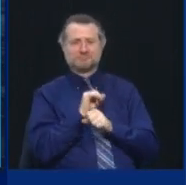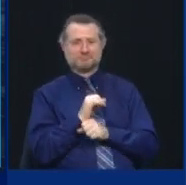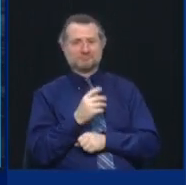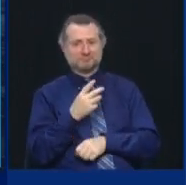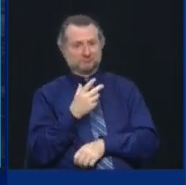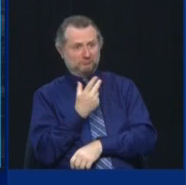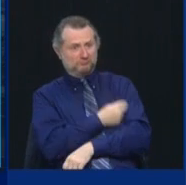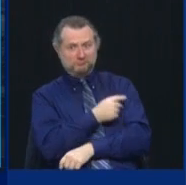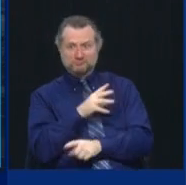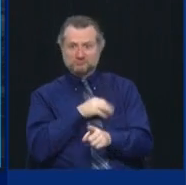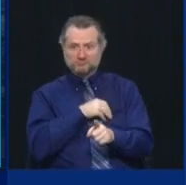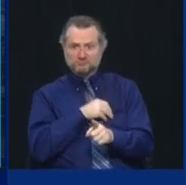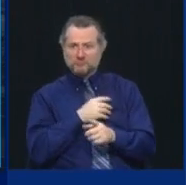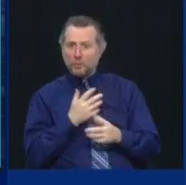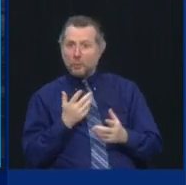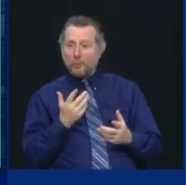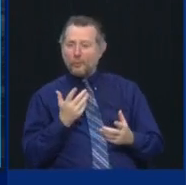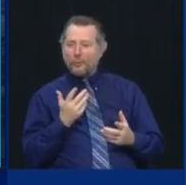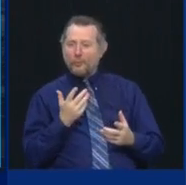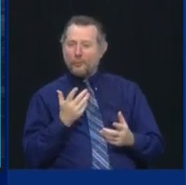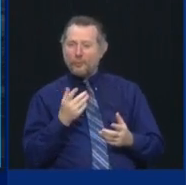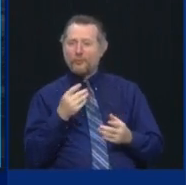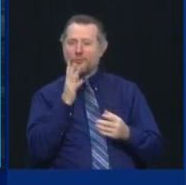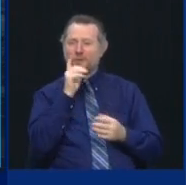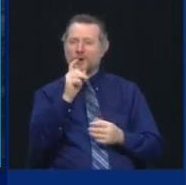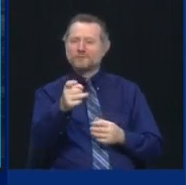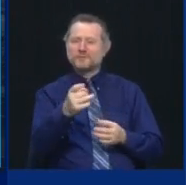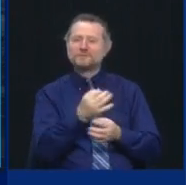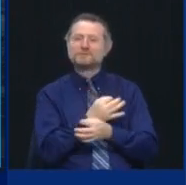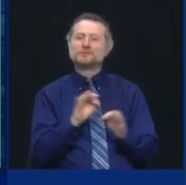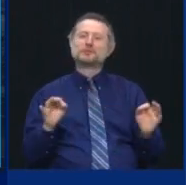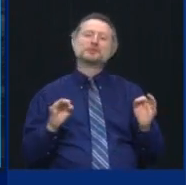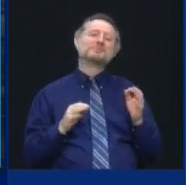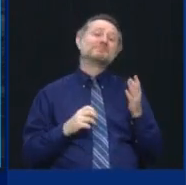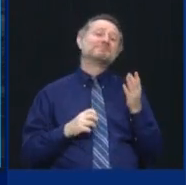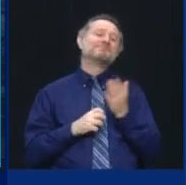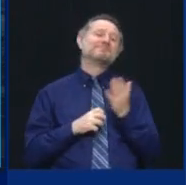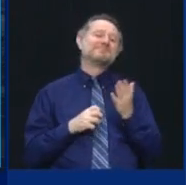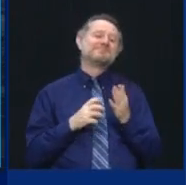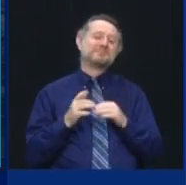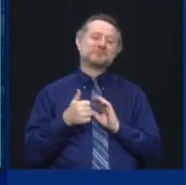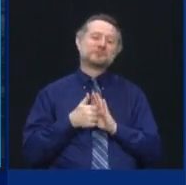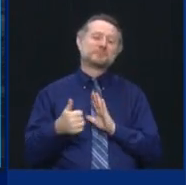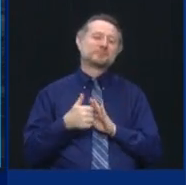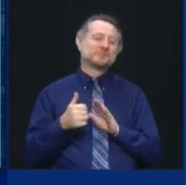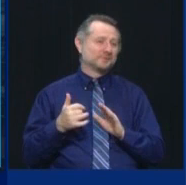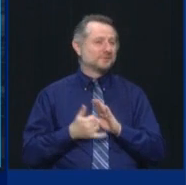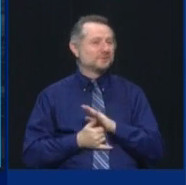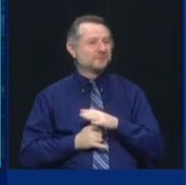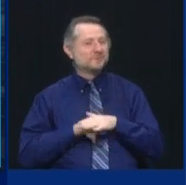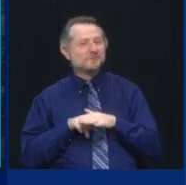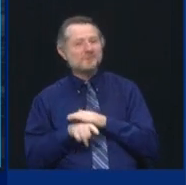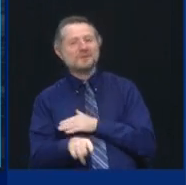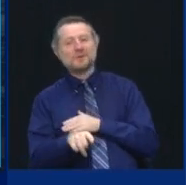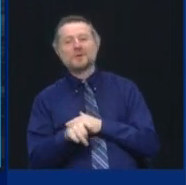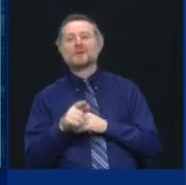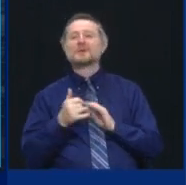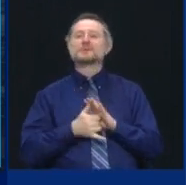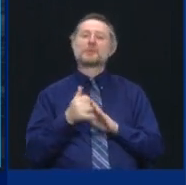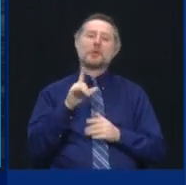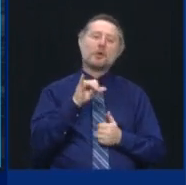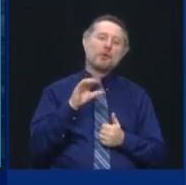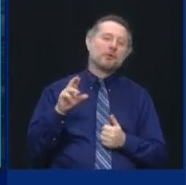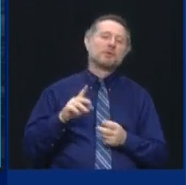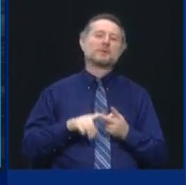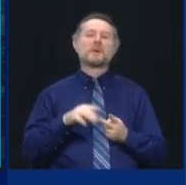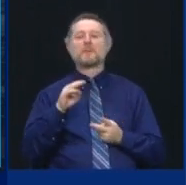then you will get a free pass on the subway or the Long Island Railroad or on Metro